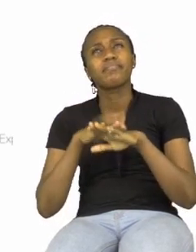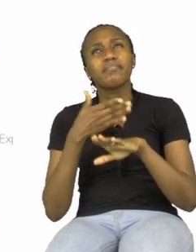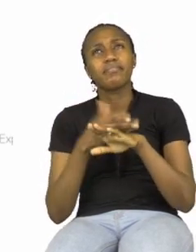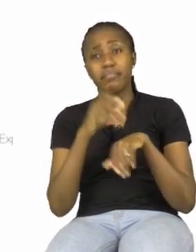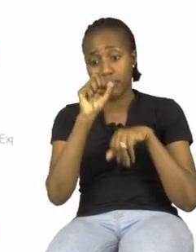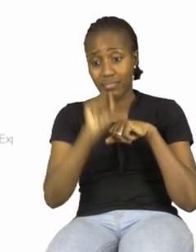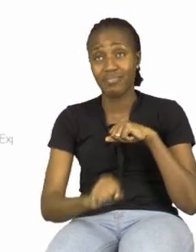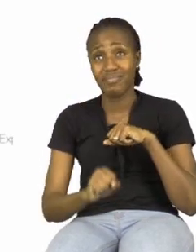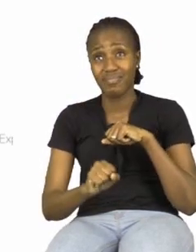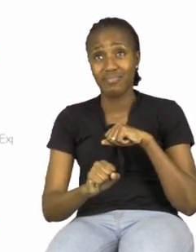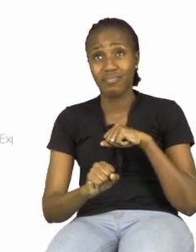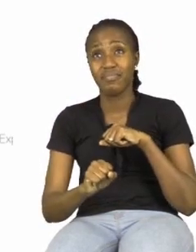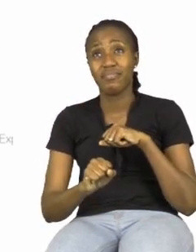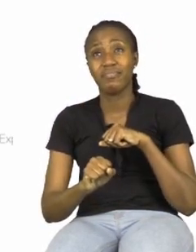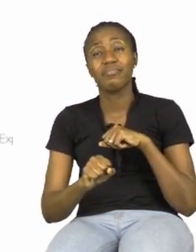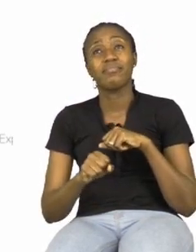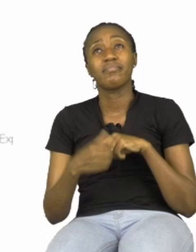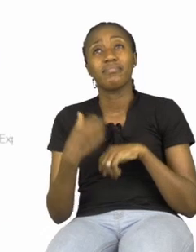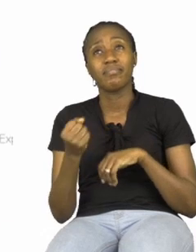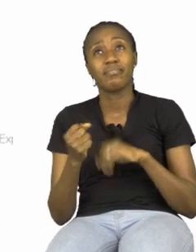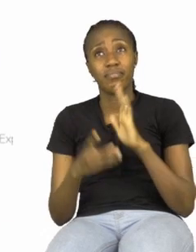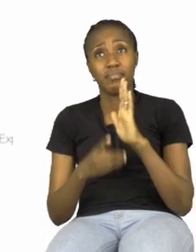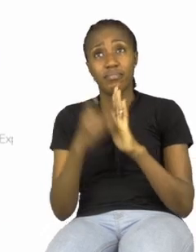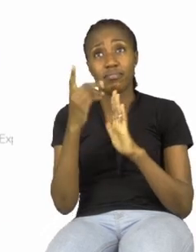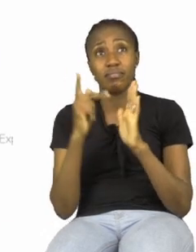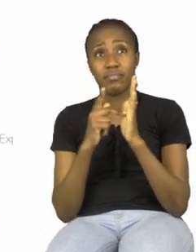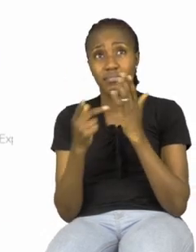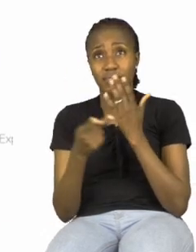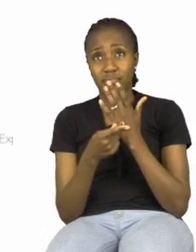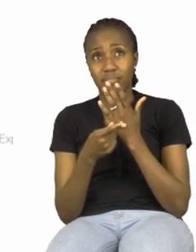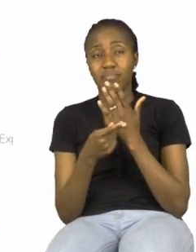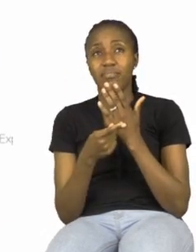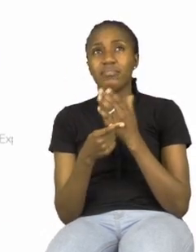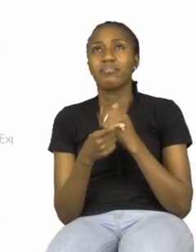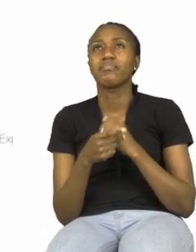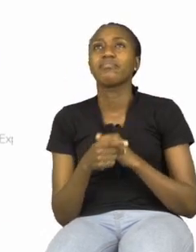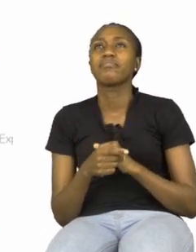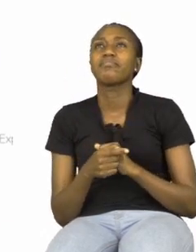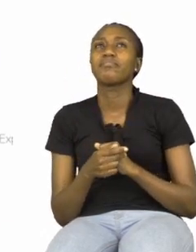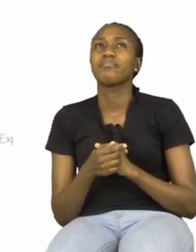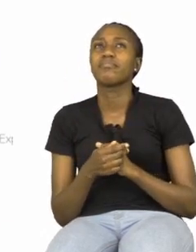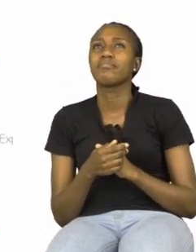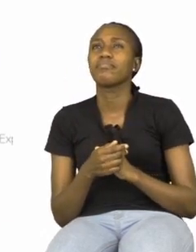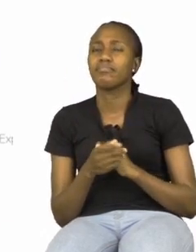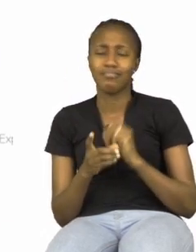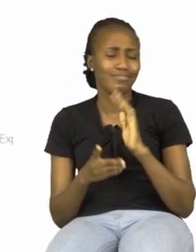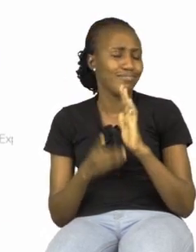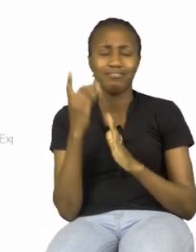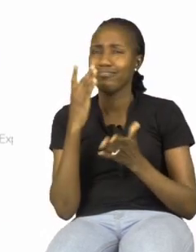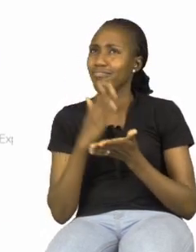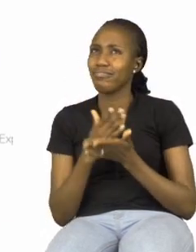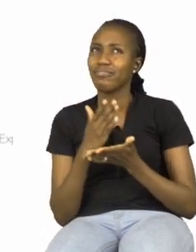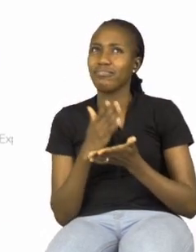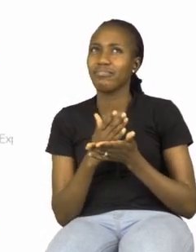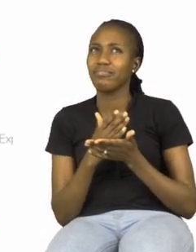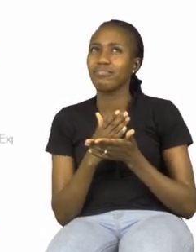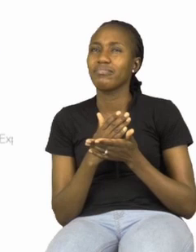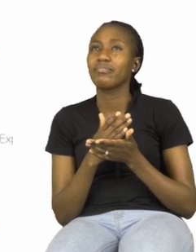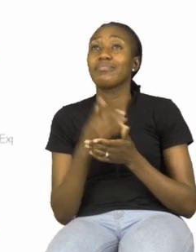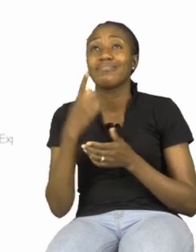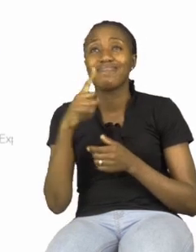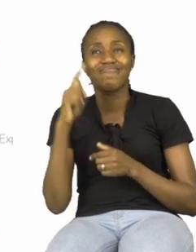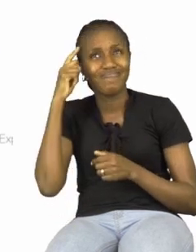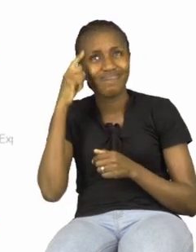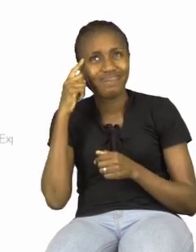program, and when I say the South, it's Marintal, and I know Ludritz, there has been development done, but I think it's